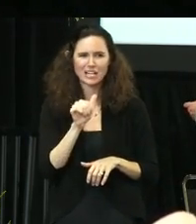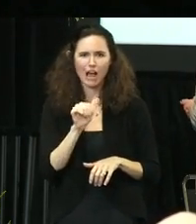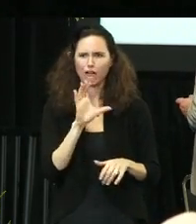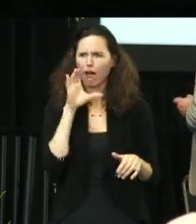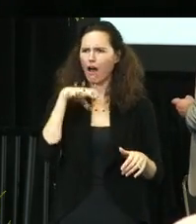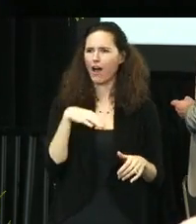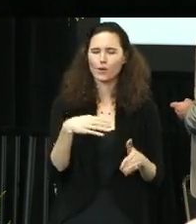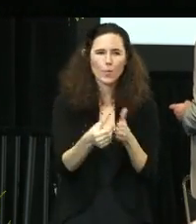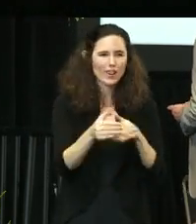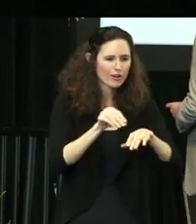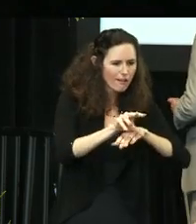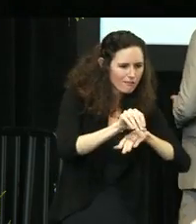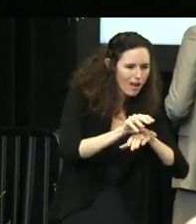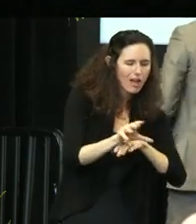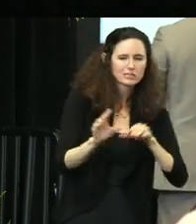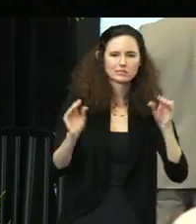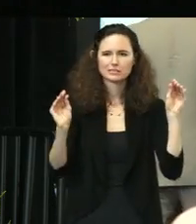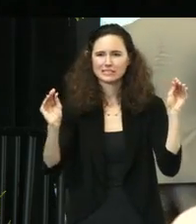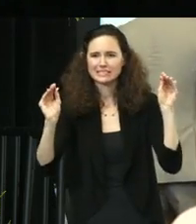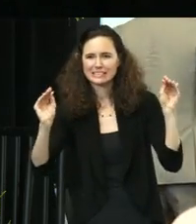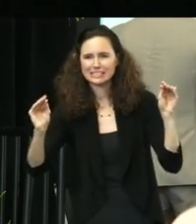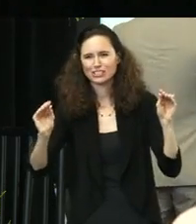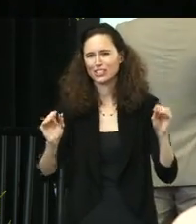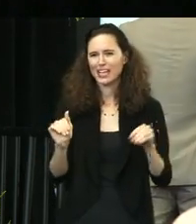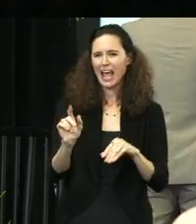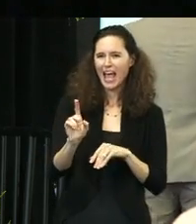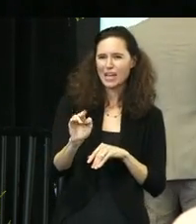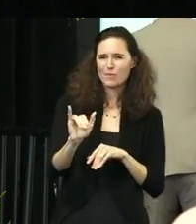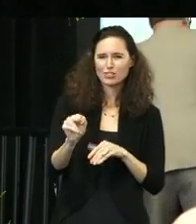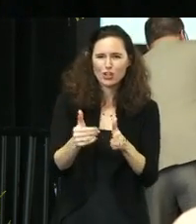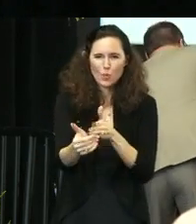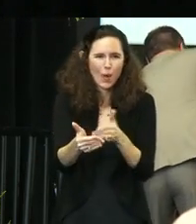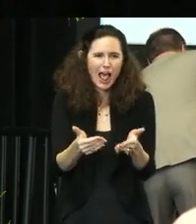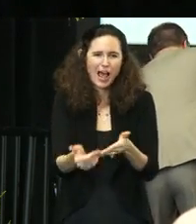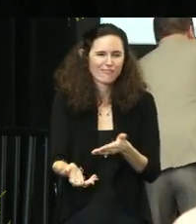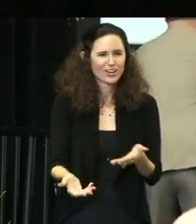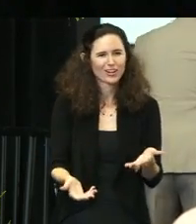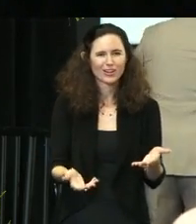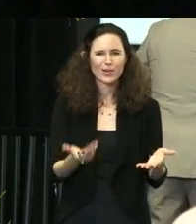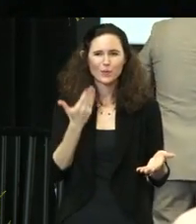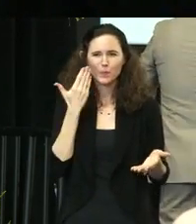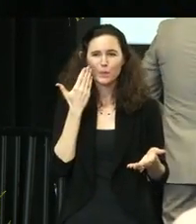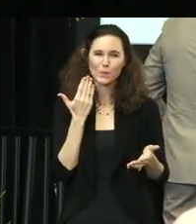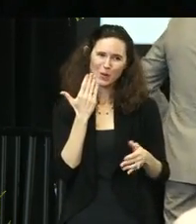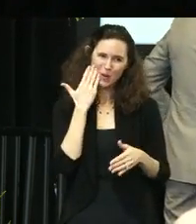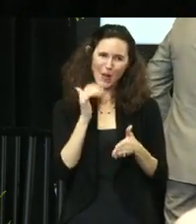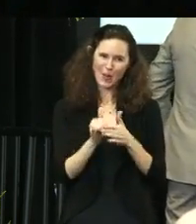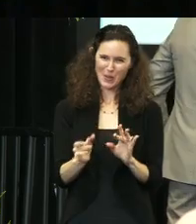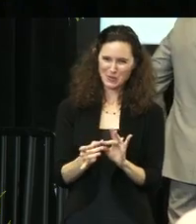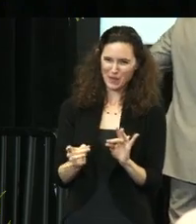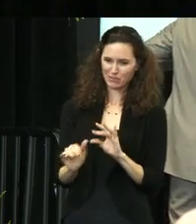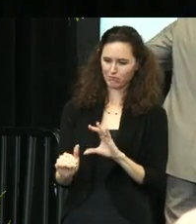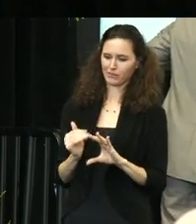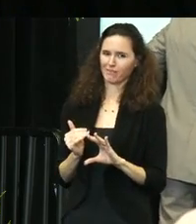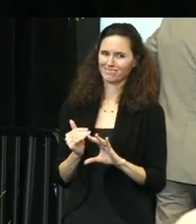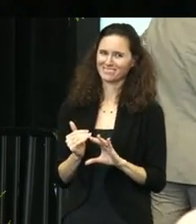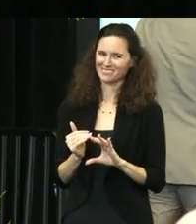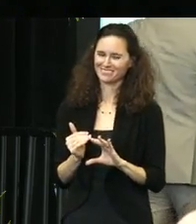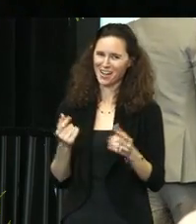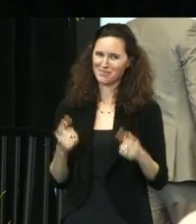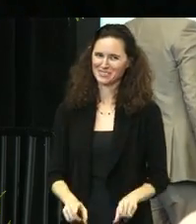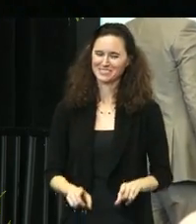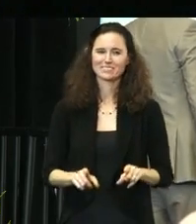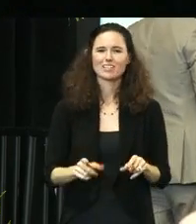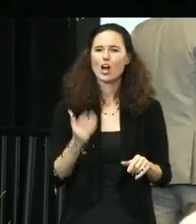you're advising, teaching, administration, we get, those lovely kind of messages from students. I've had my